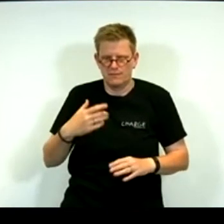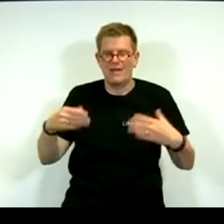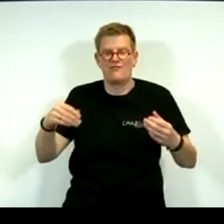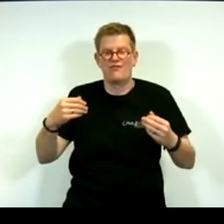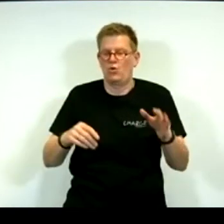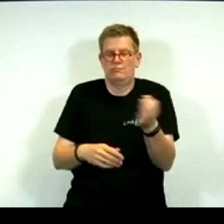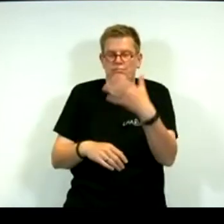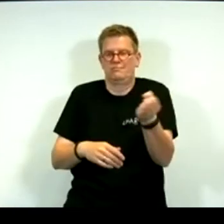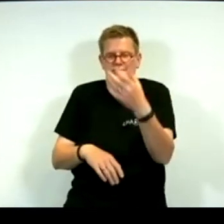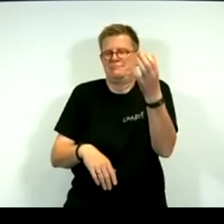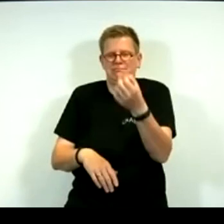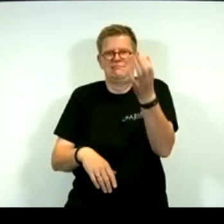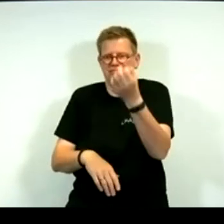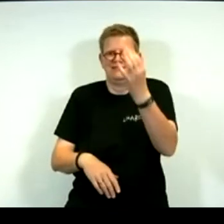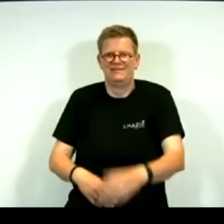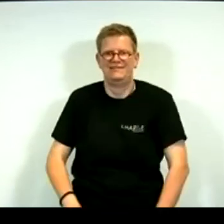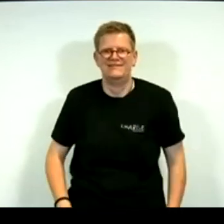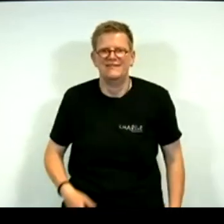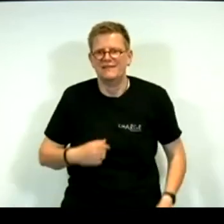now because I'm ready for breakfast.